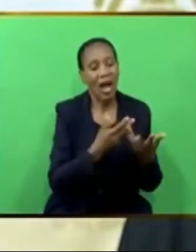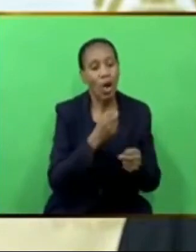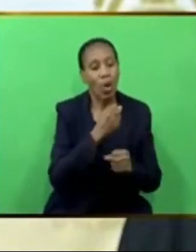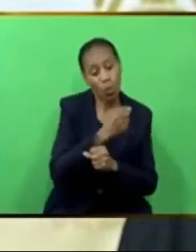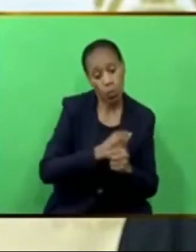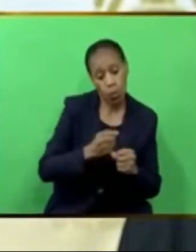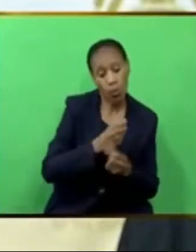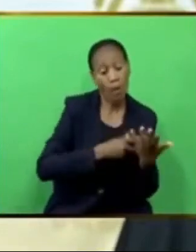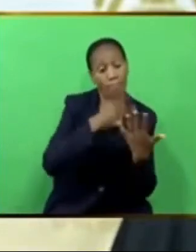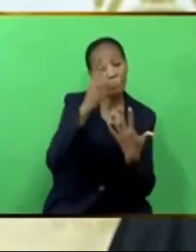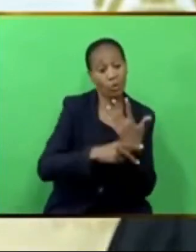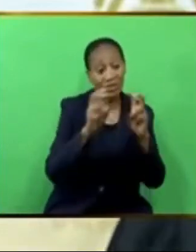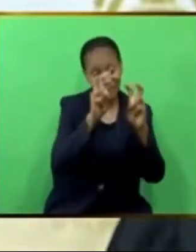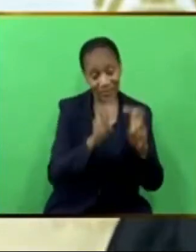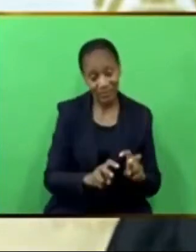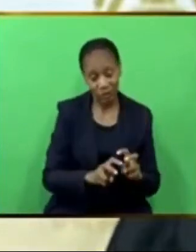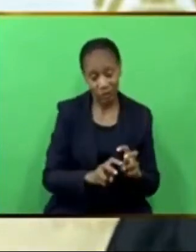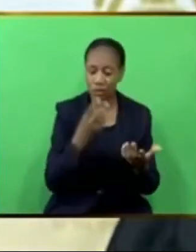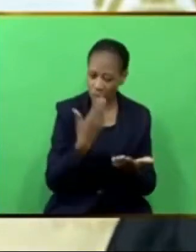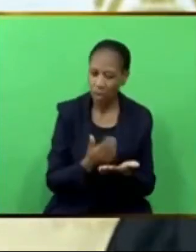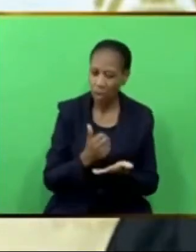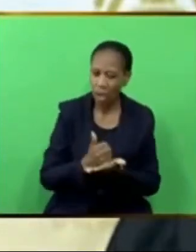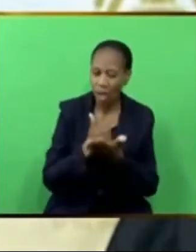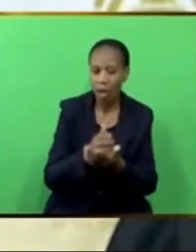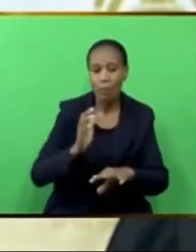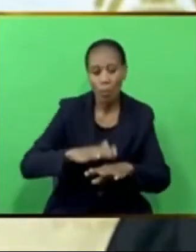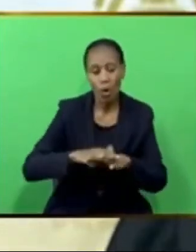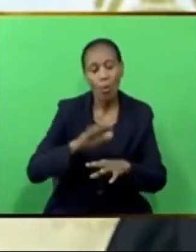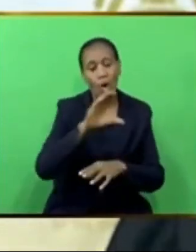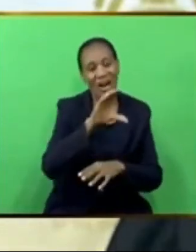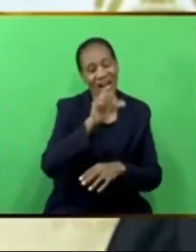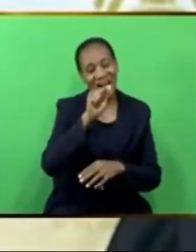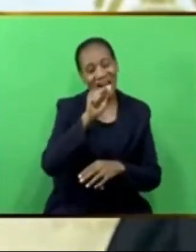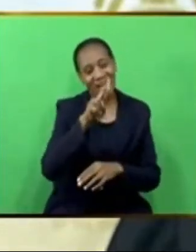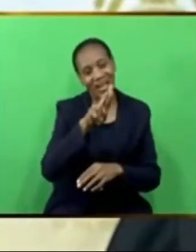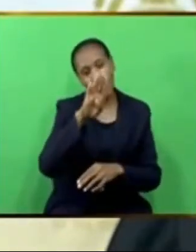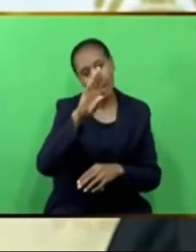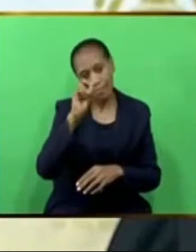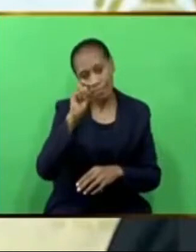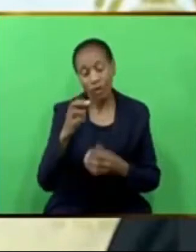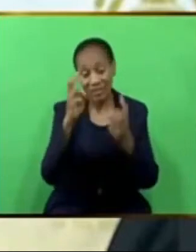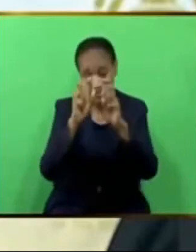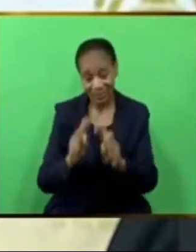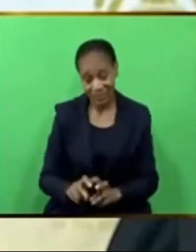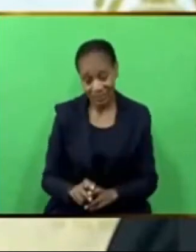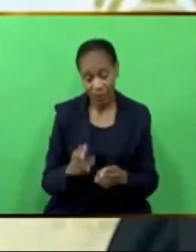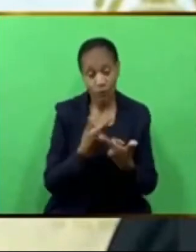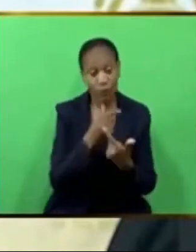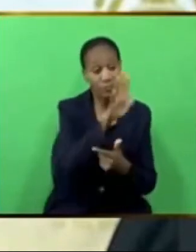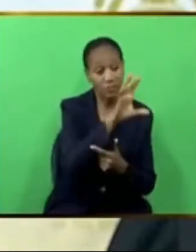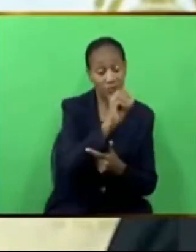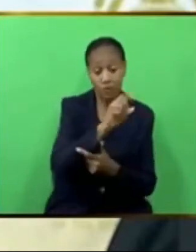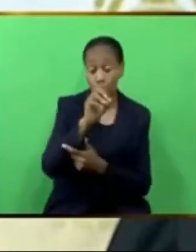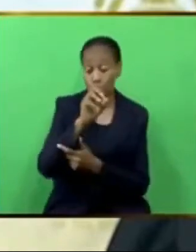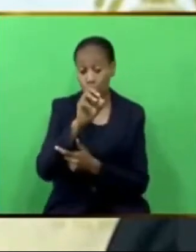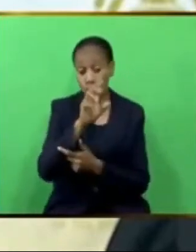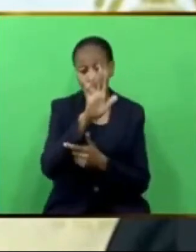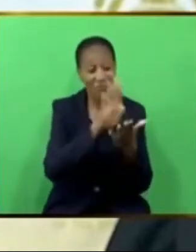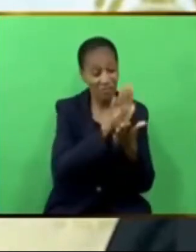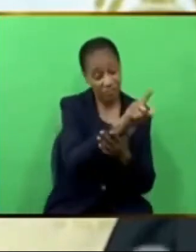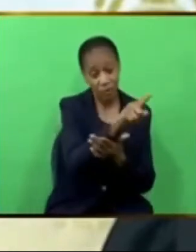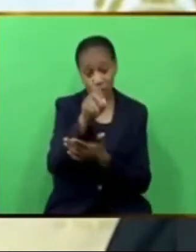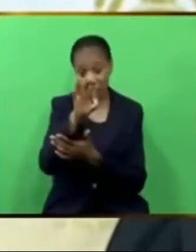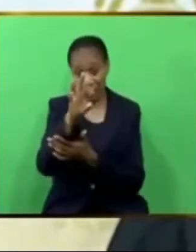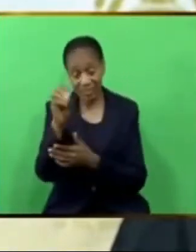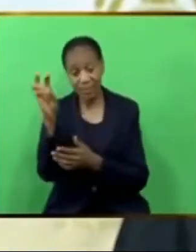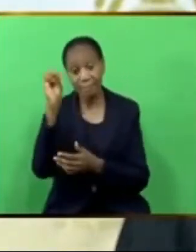energy projects that can qualify for carbon offset regime from 50 megawatts to 30 megawatts. Eskom